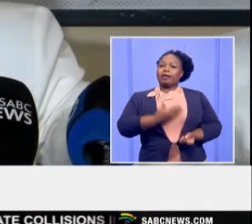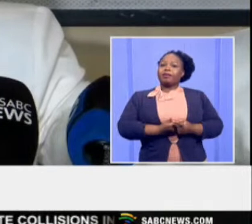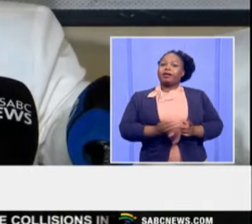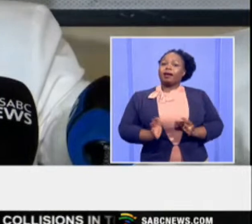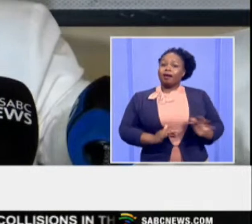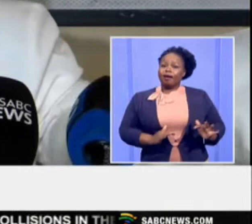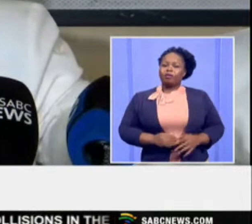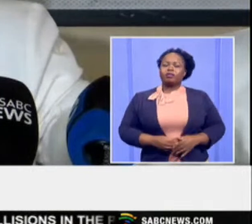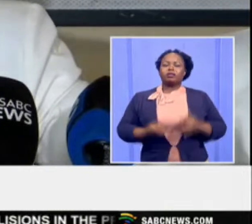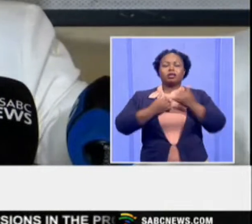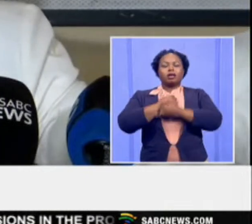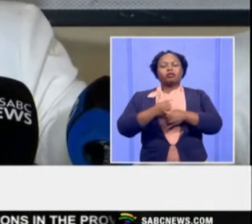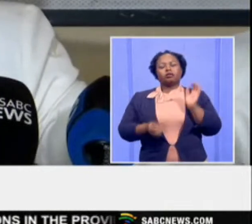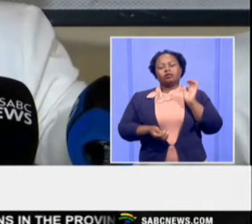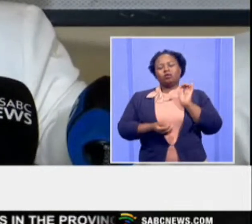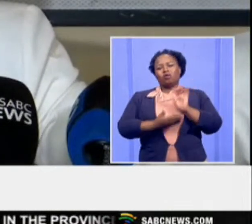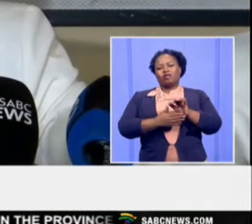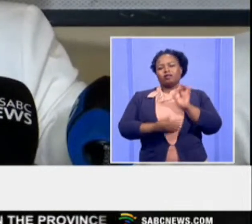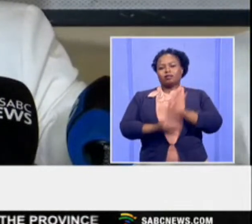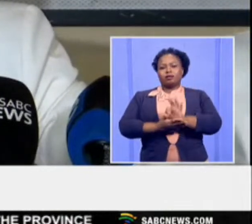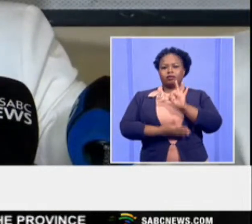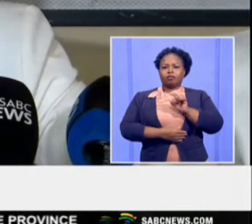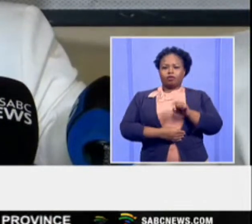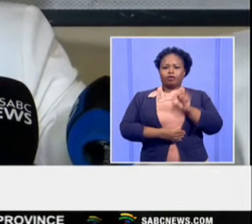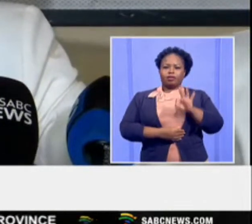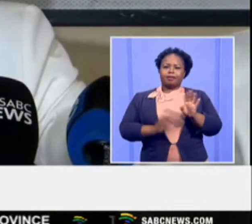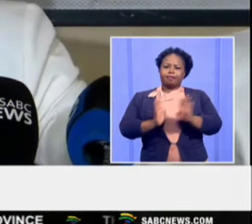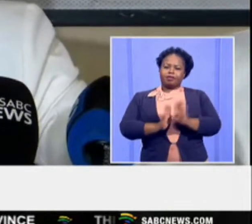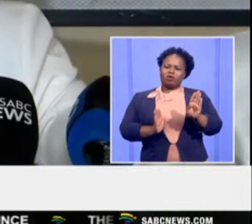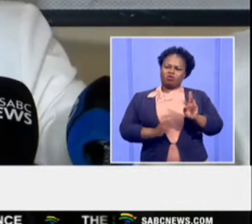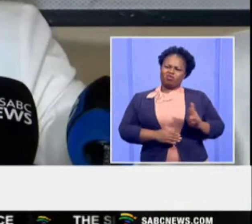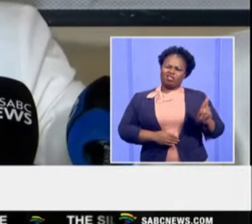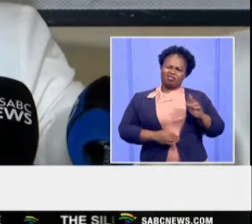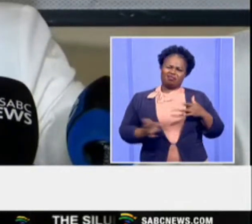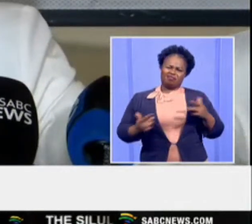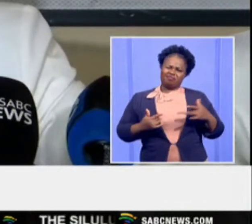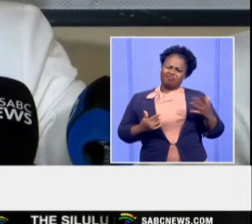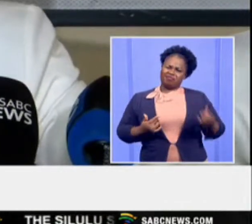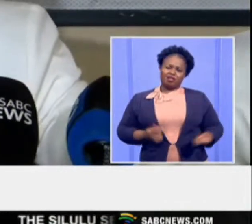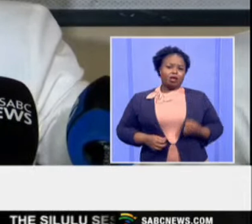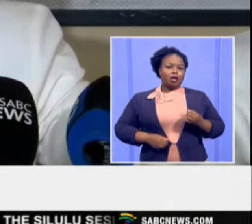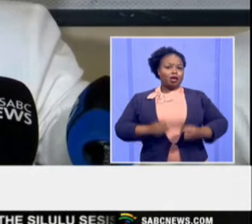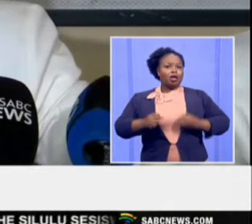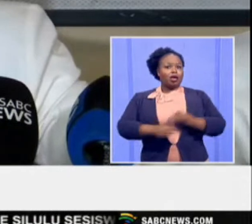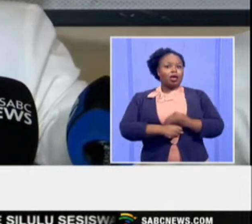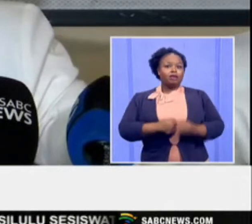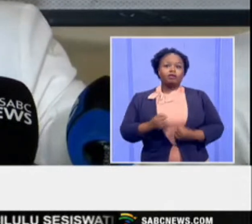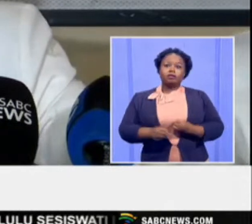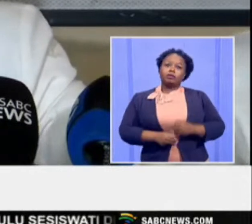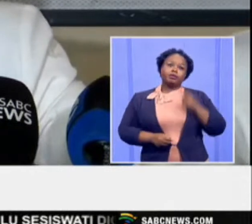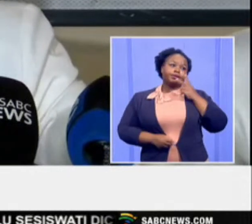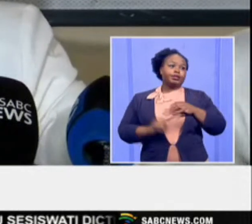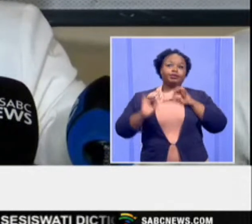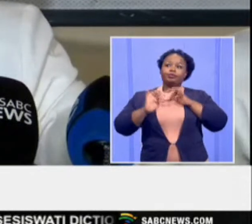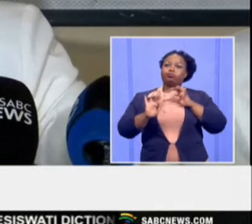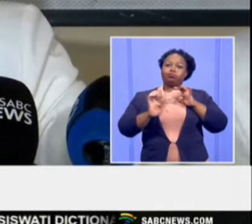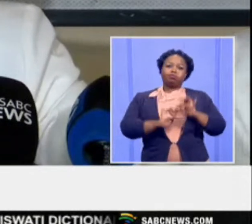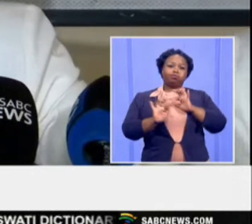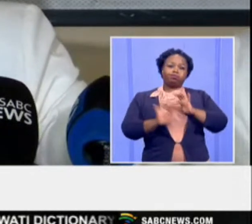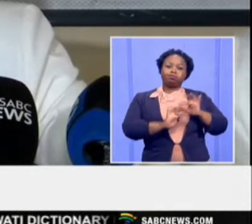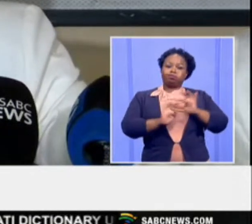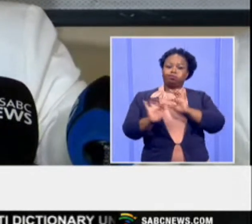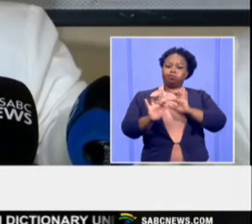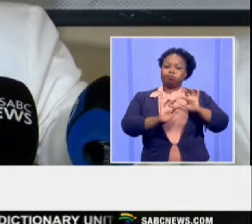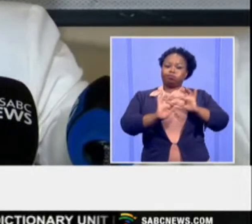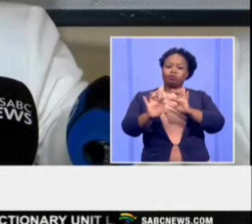the country is over 13.3 billion. So this is a concern. Each and every year we see institutions protesting, each and every year